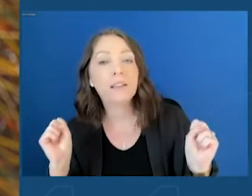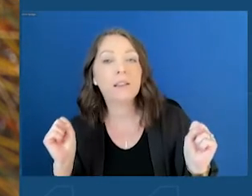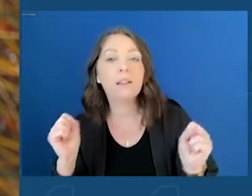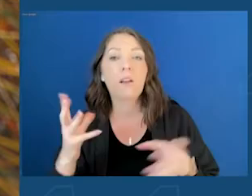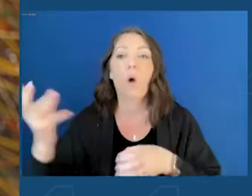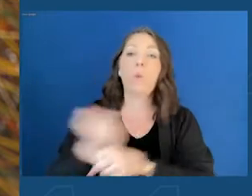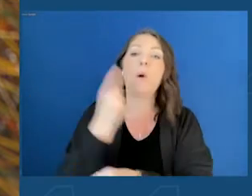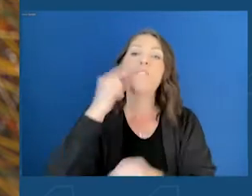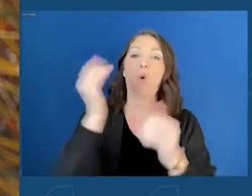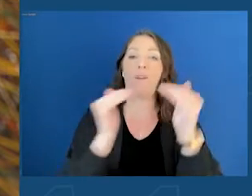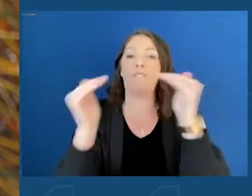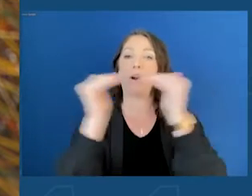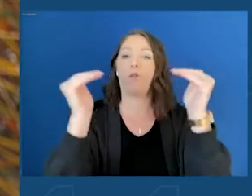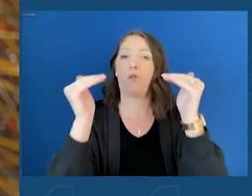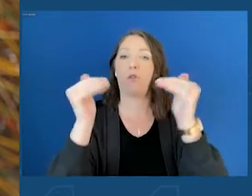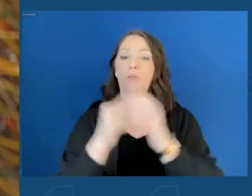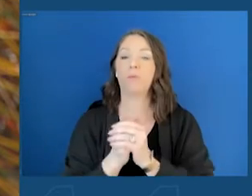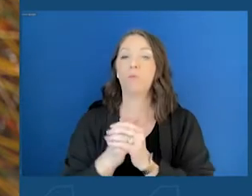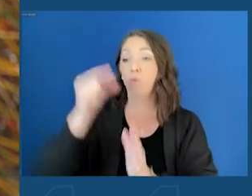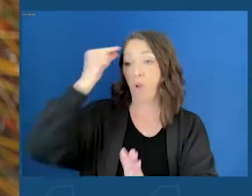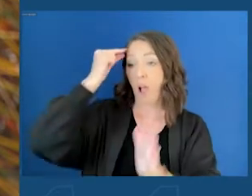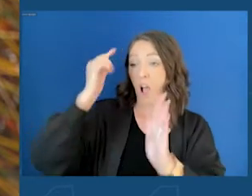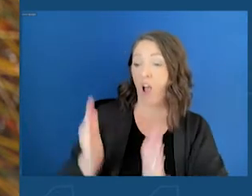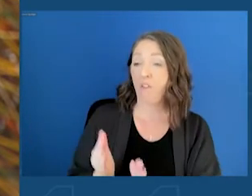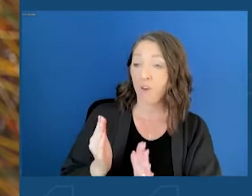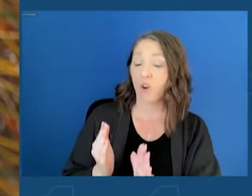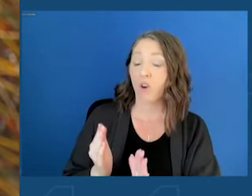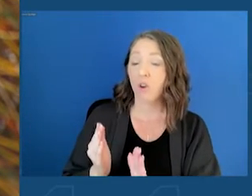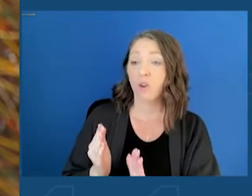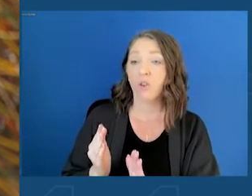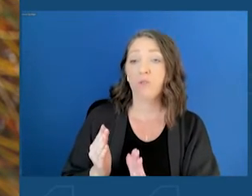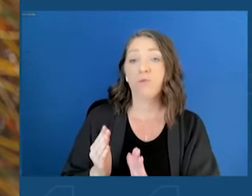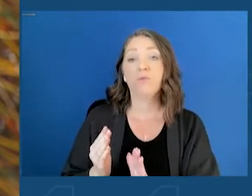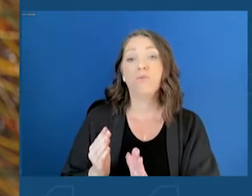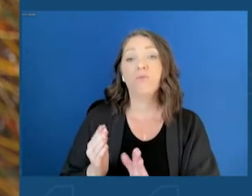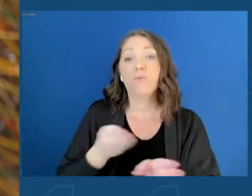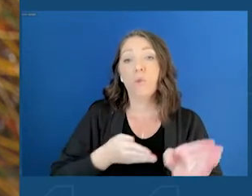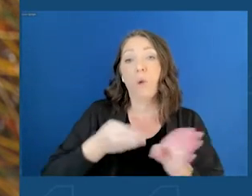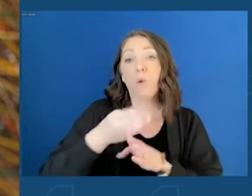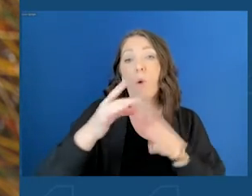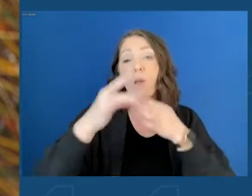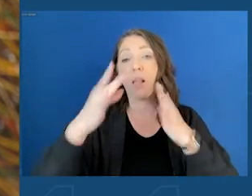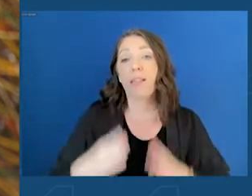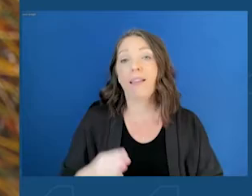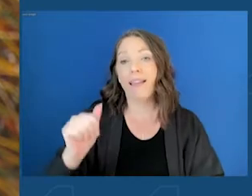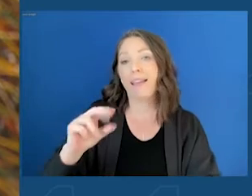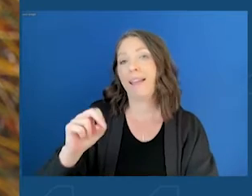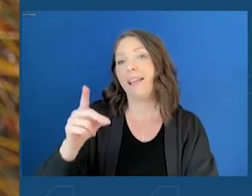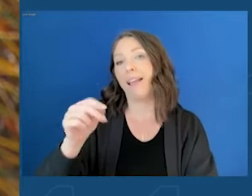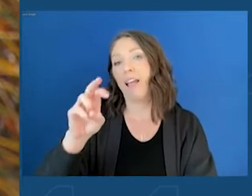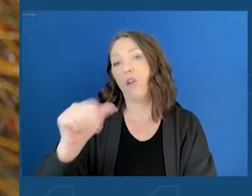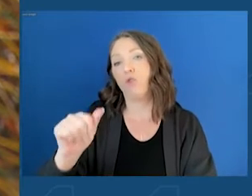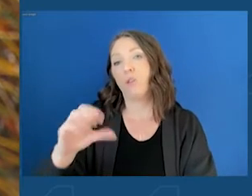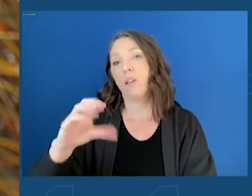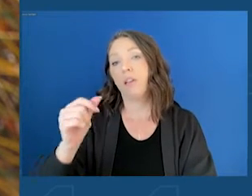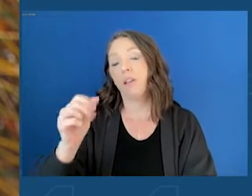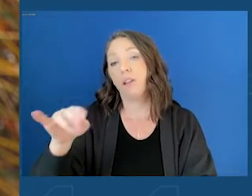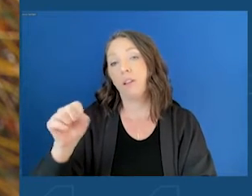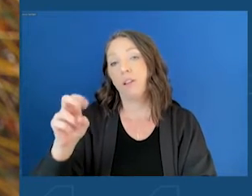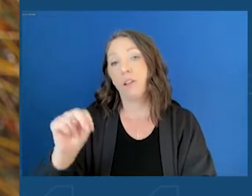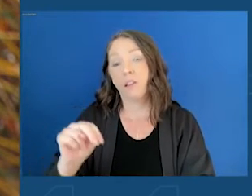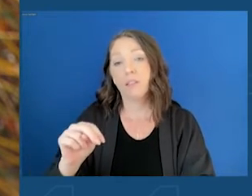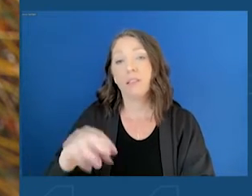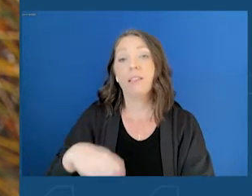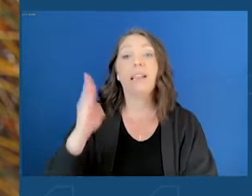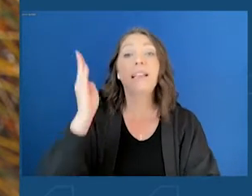fairness. To Governor Kathy Hochul, to Majority Leader Andrea Stewart-Cousins, to Assembly Speaker Carl